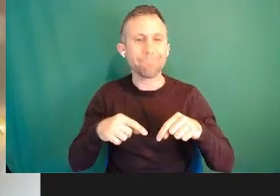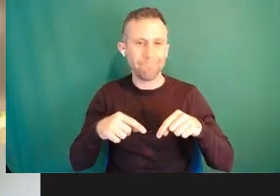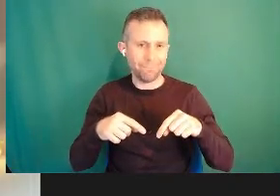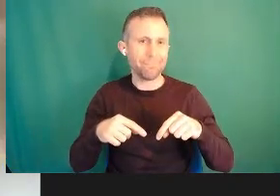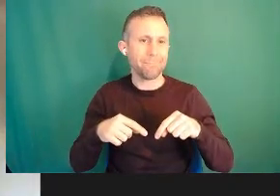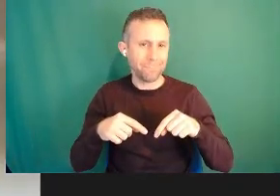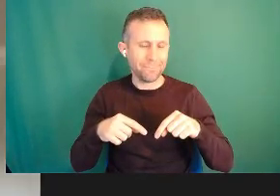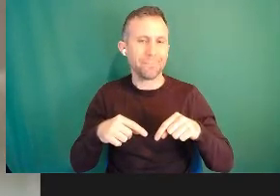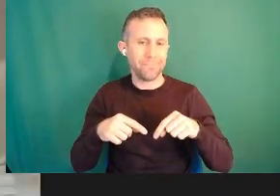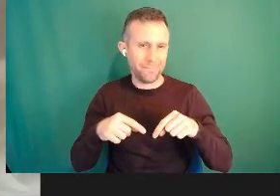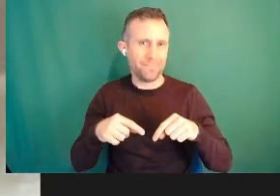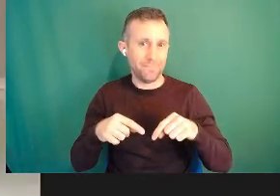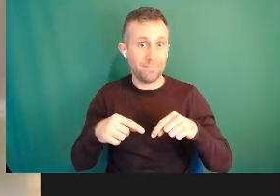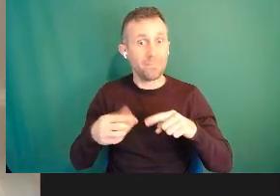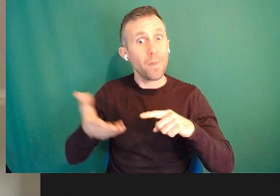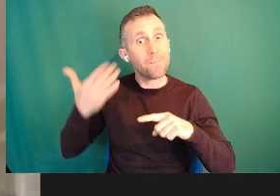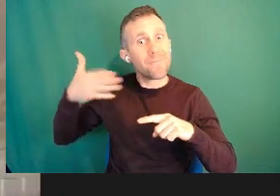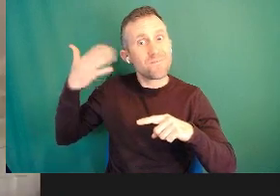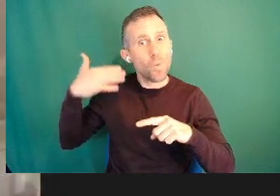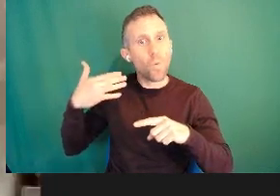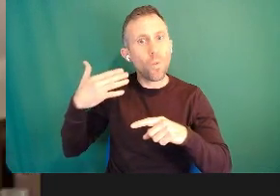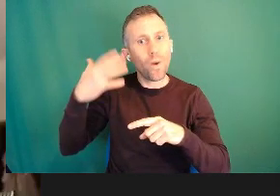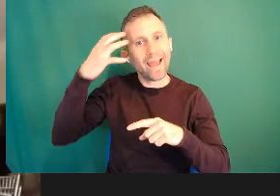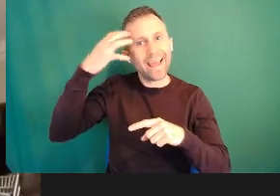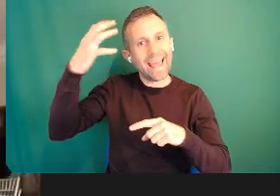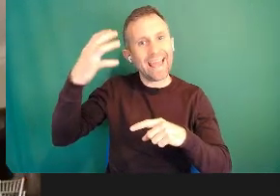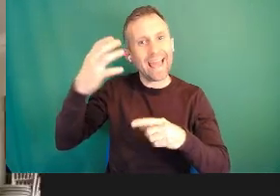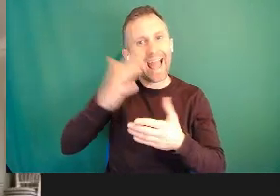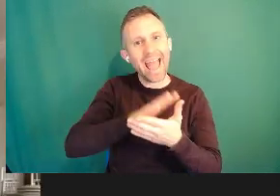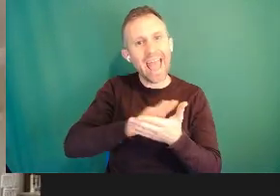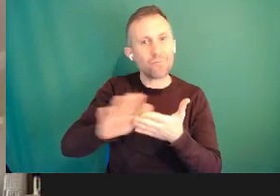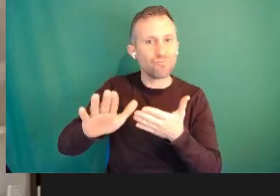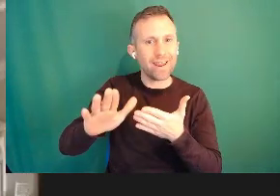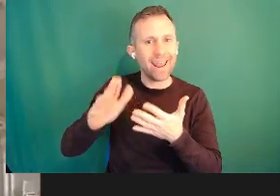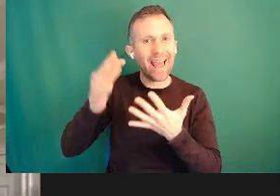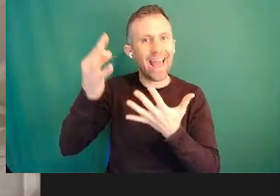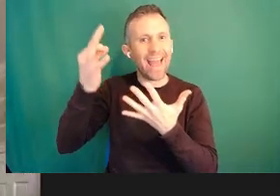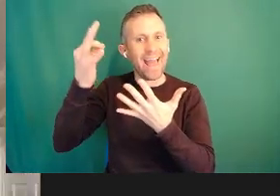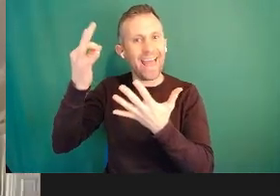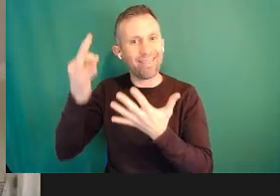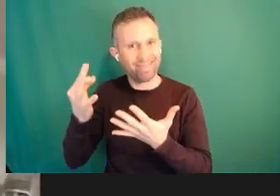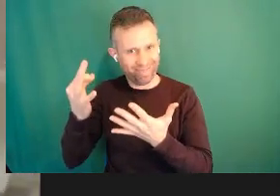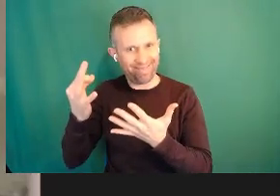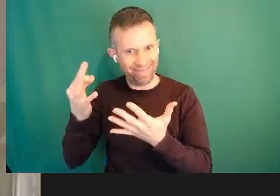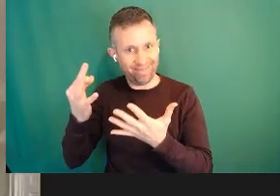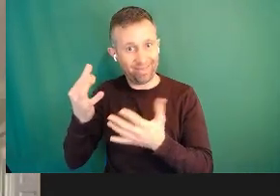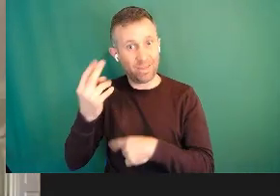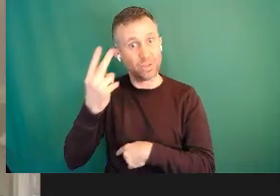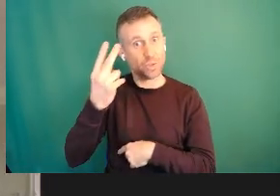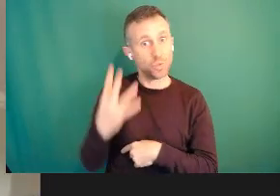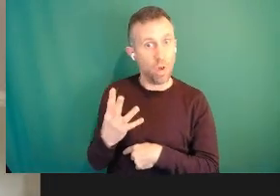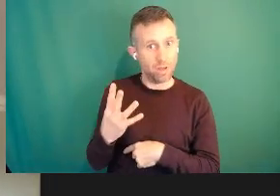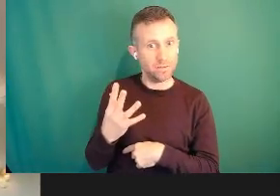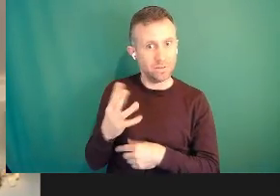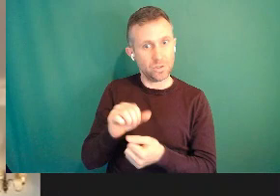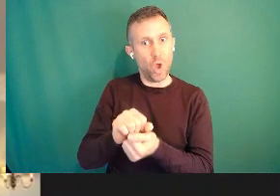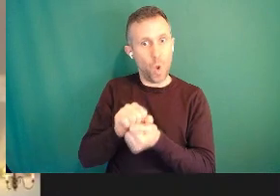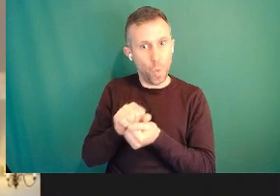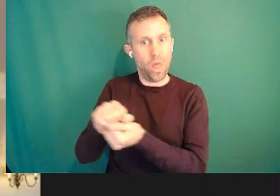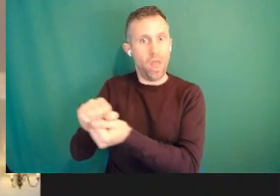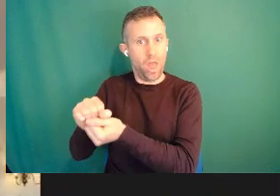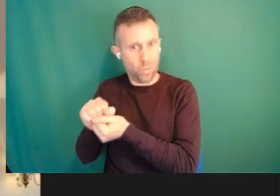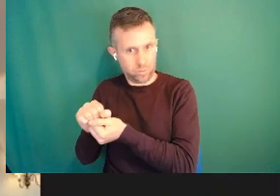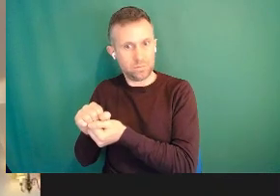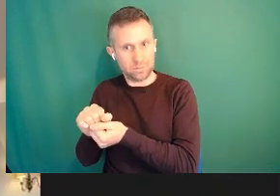twice. So he must have liked it a lot in order to own it twice. The previous owner died owing the crown a lot of money,